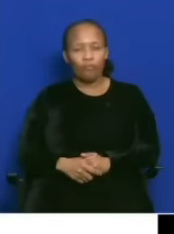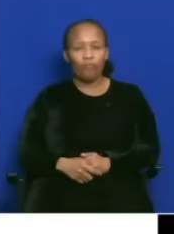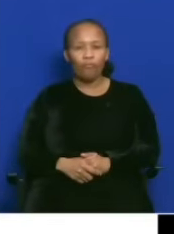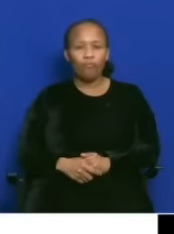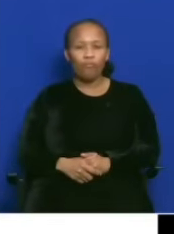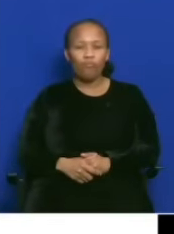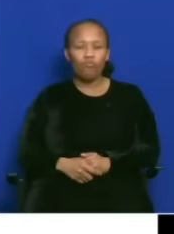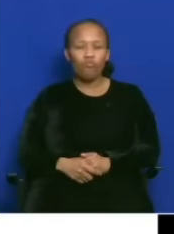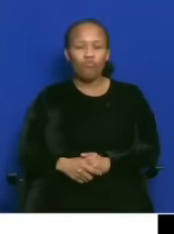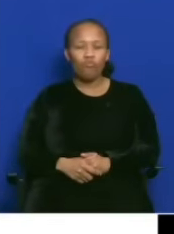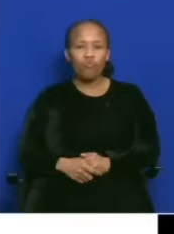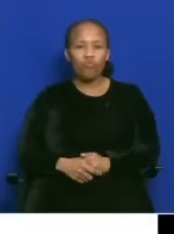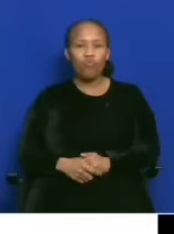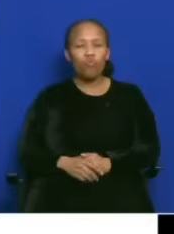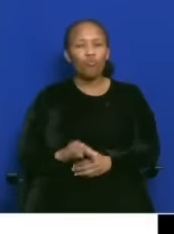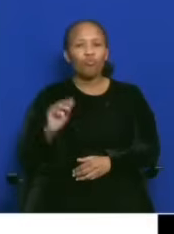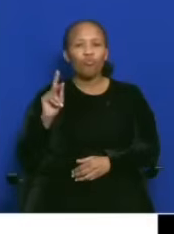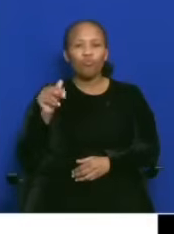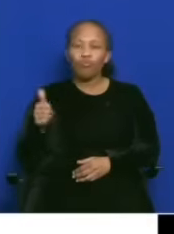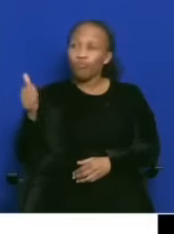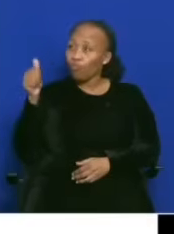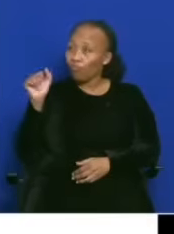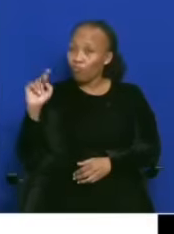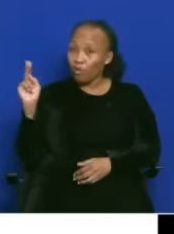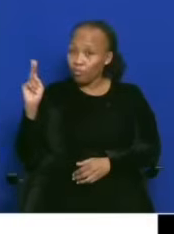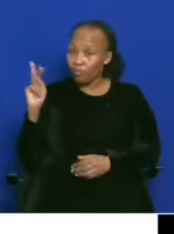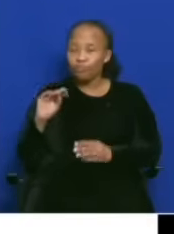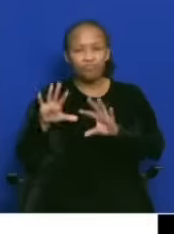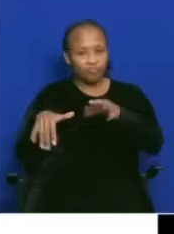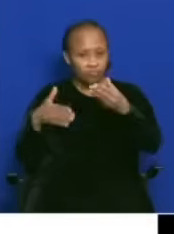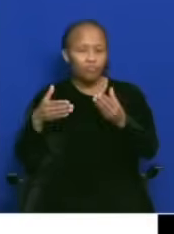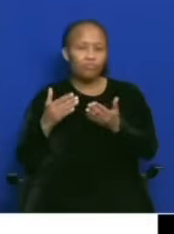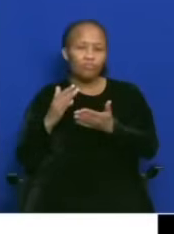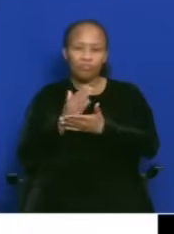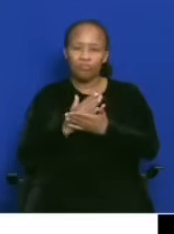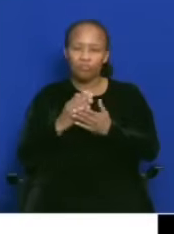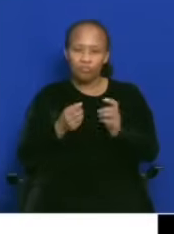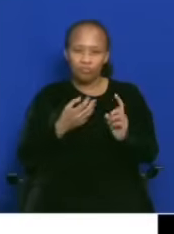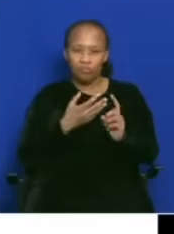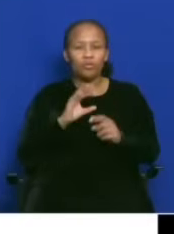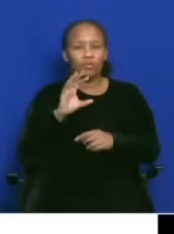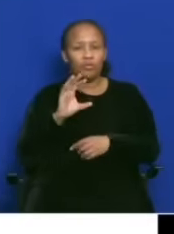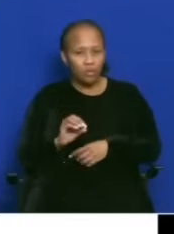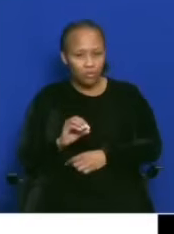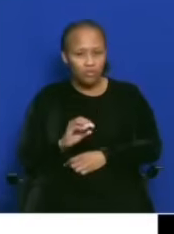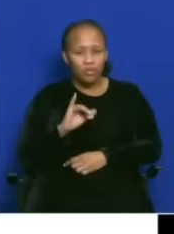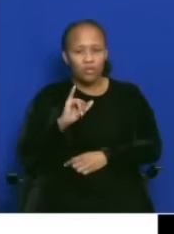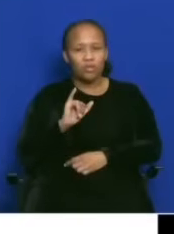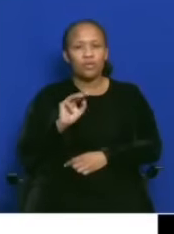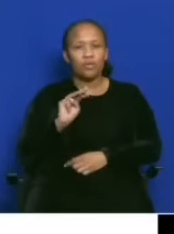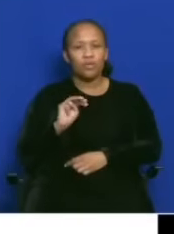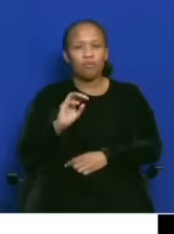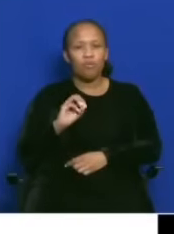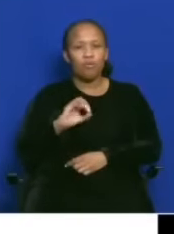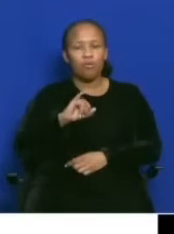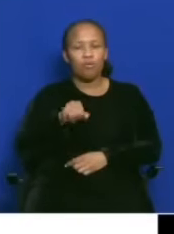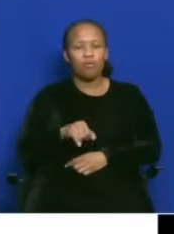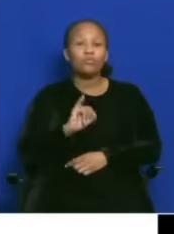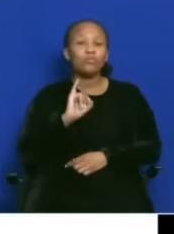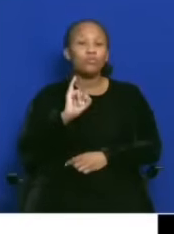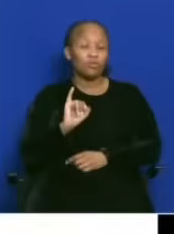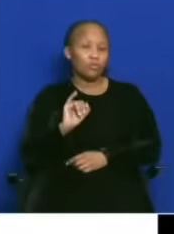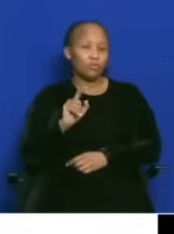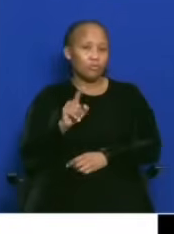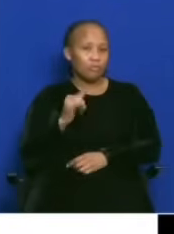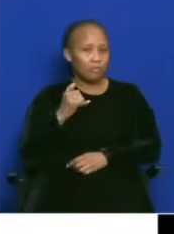so General Khan shares this document. There's an emoji that follows it, which I can't really make out. It